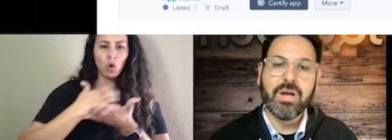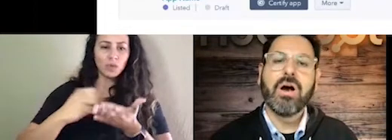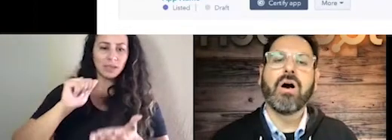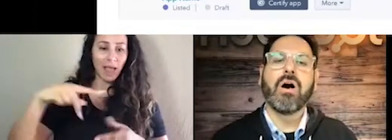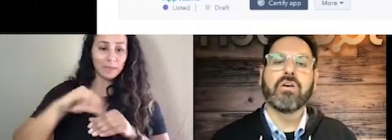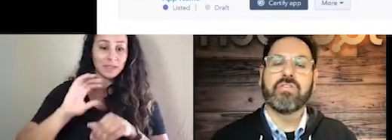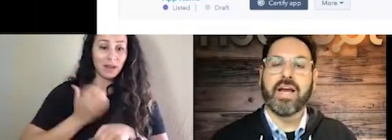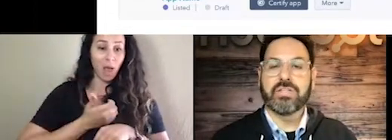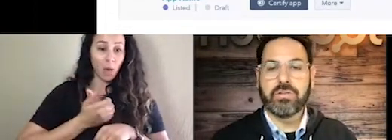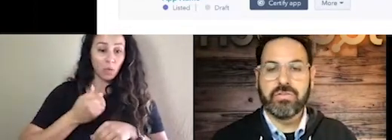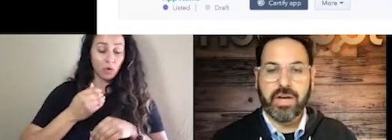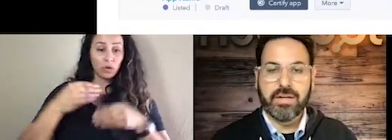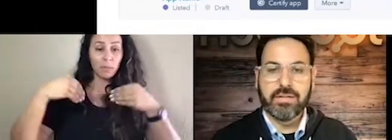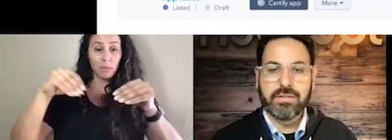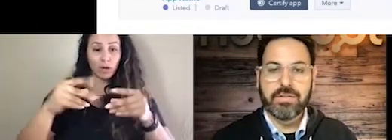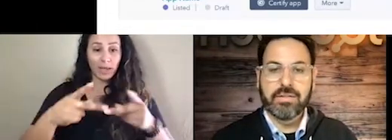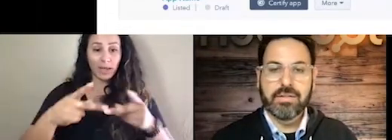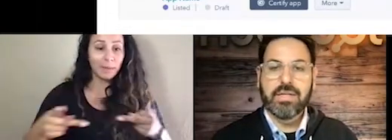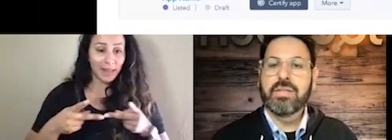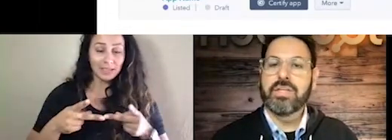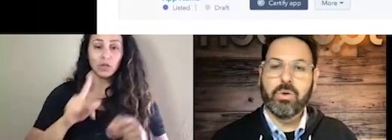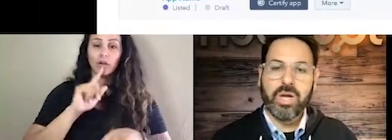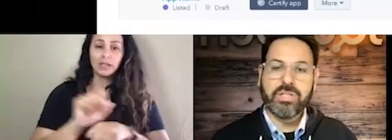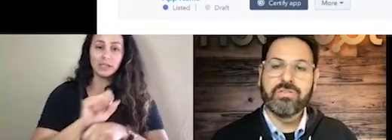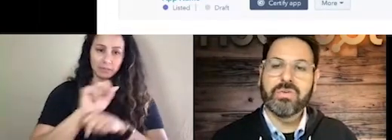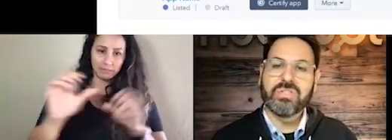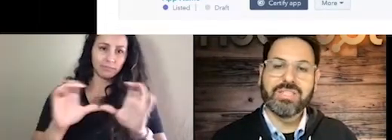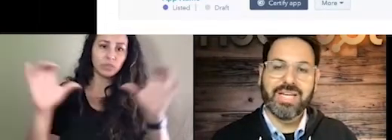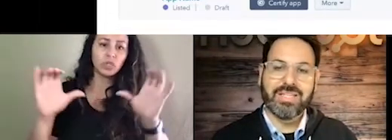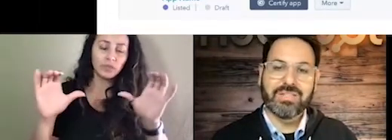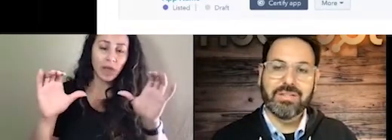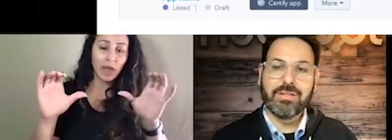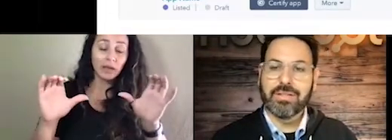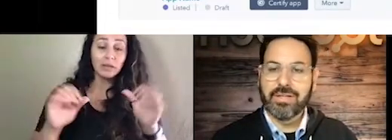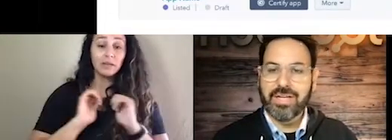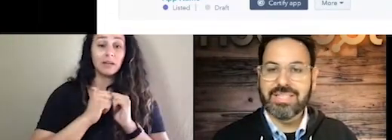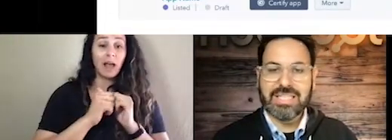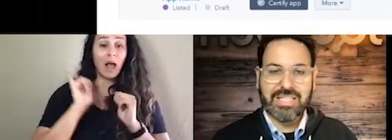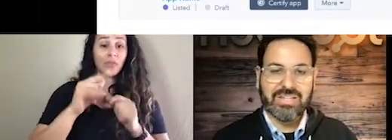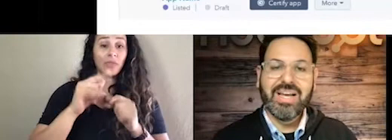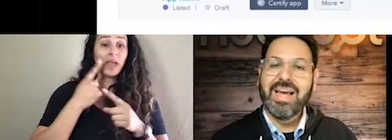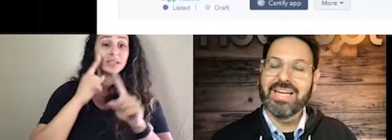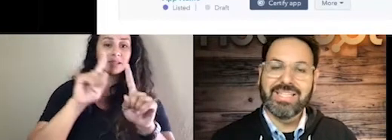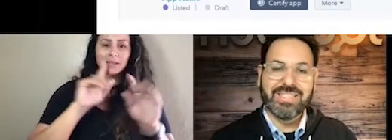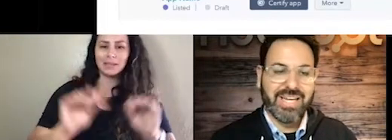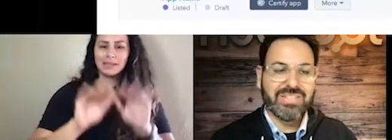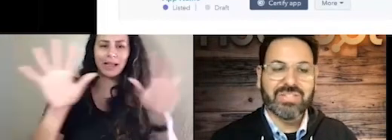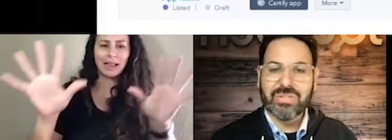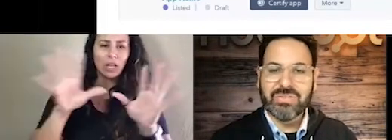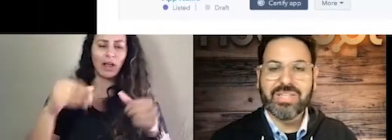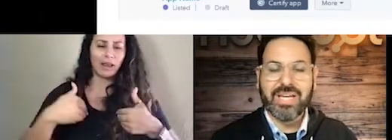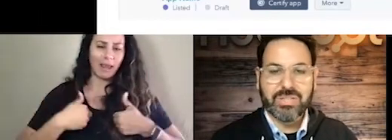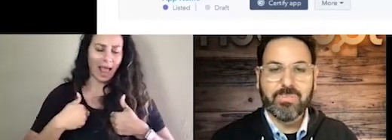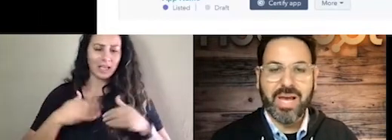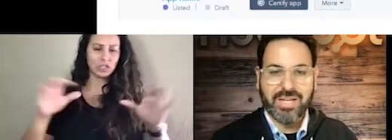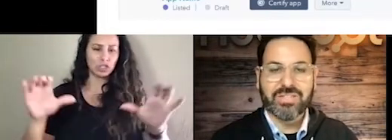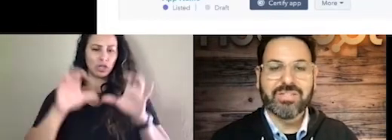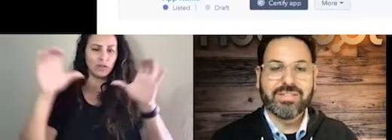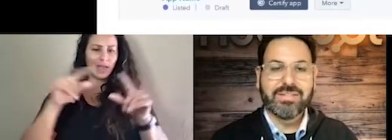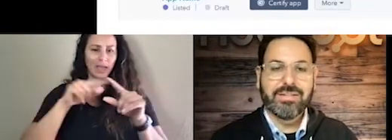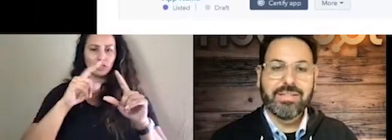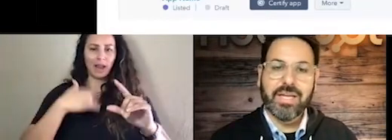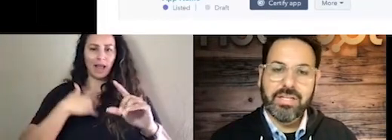marketplace are in fact certified. The equation for success is clear and contains a certification